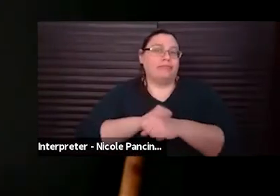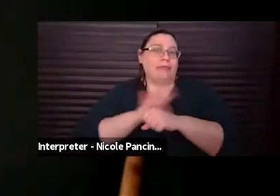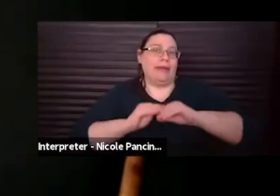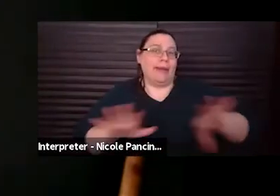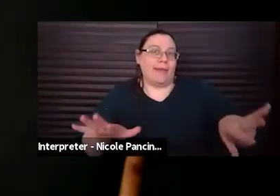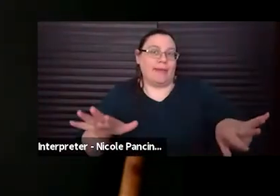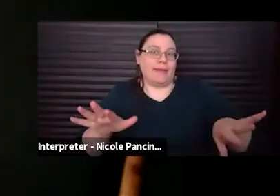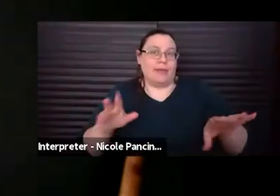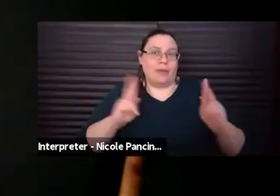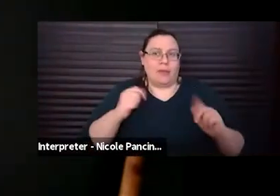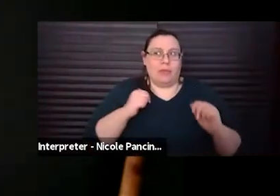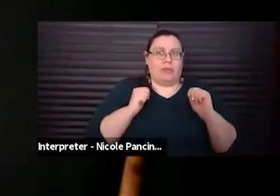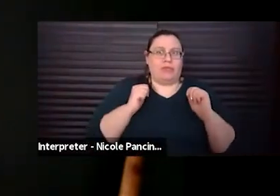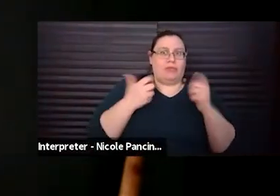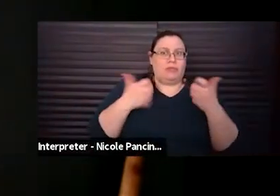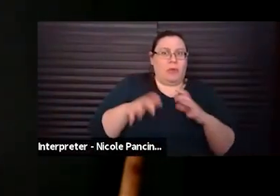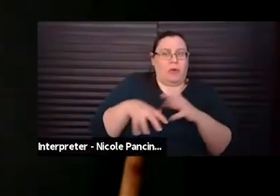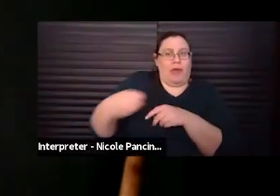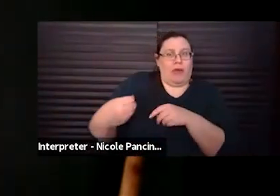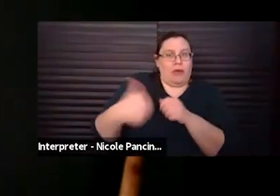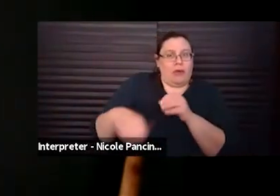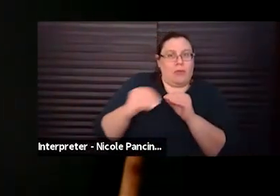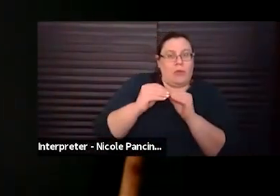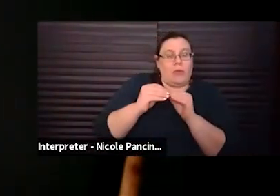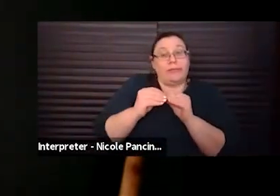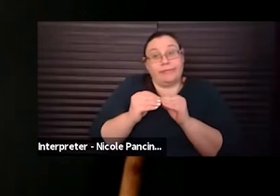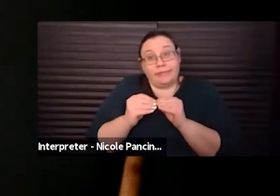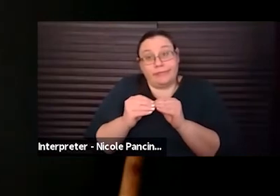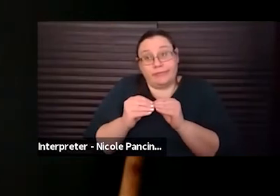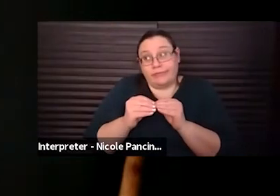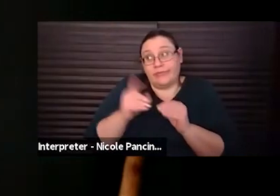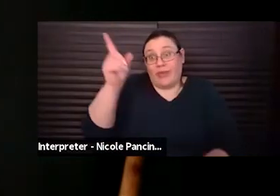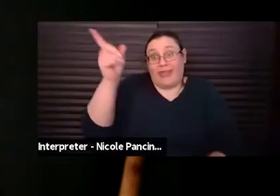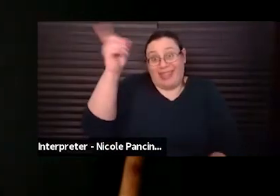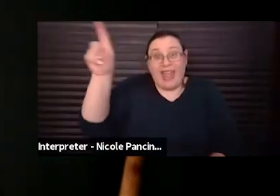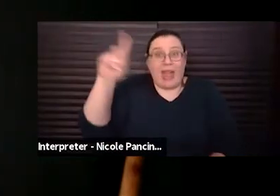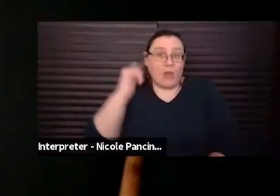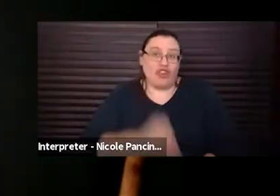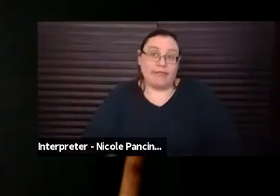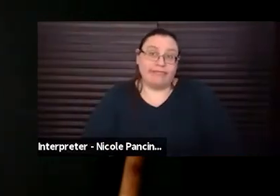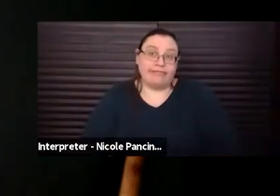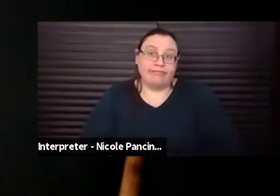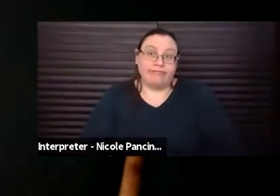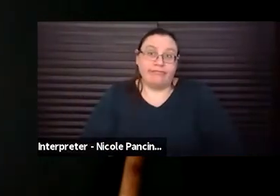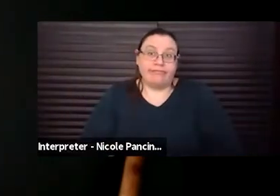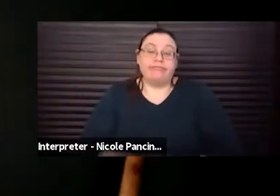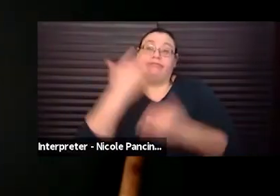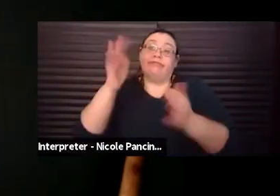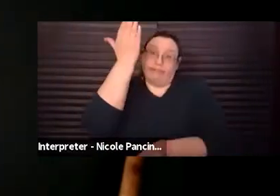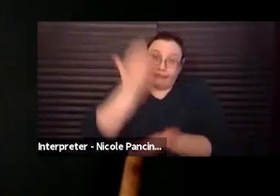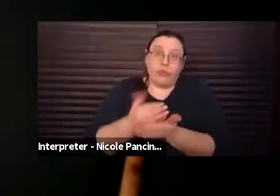people didn't want to go out. The truth is, they were wrong. It proved how much this nation